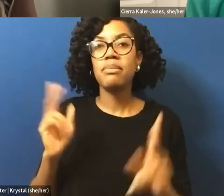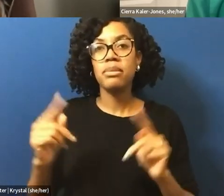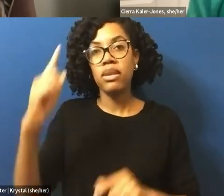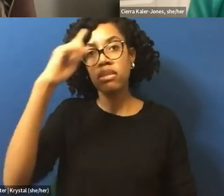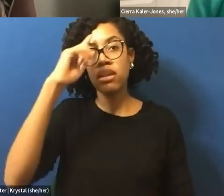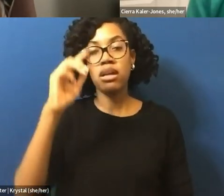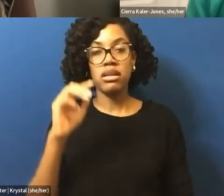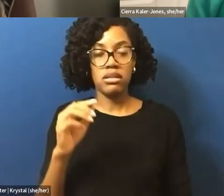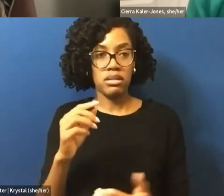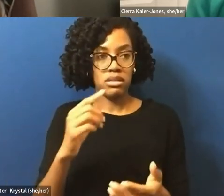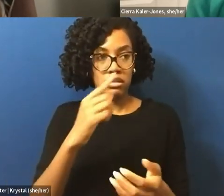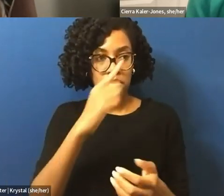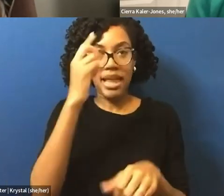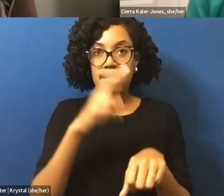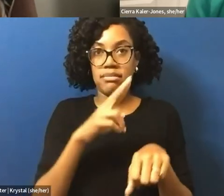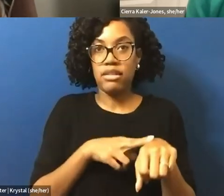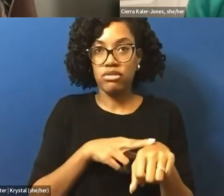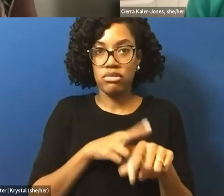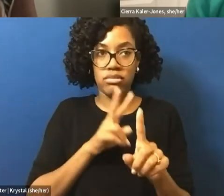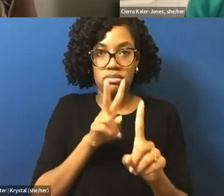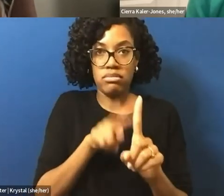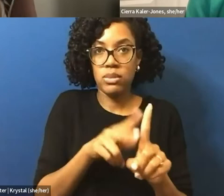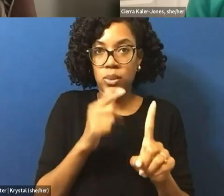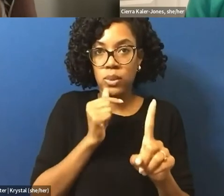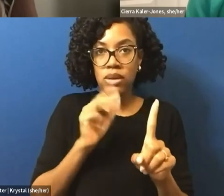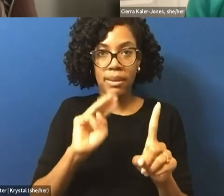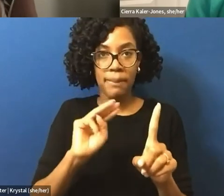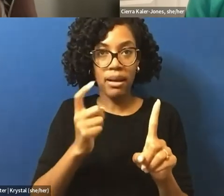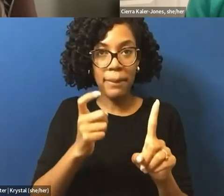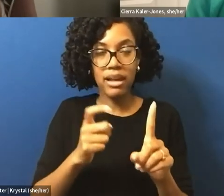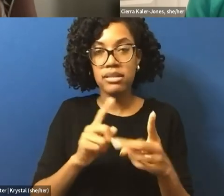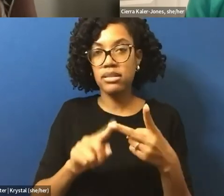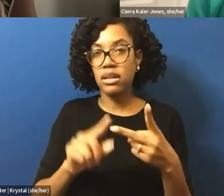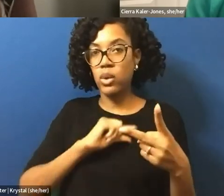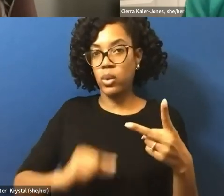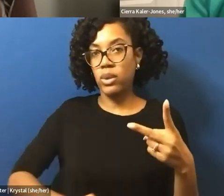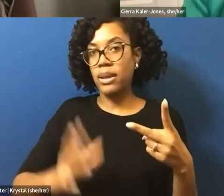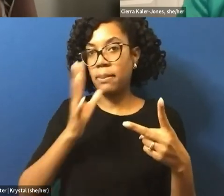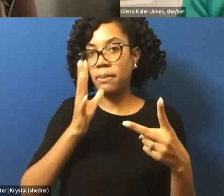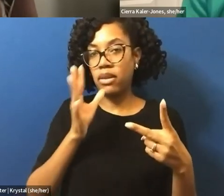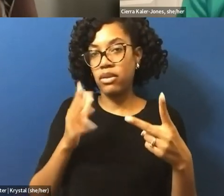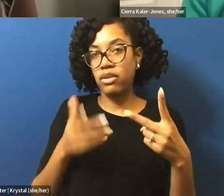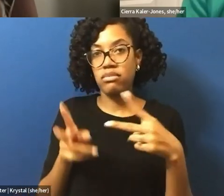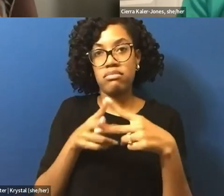right? The political child of Malcolm X and Queen Mother Moore. And I think that is in fact the case.